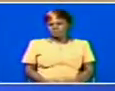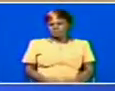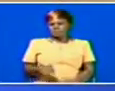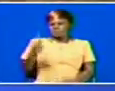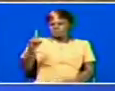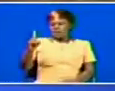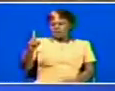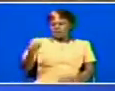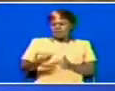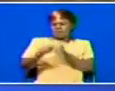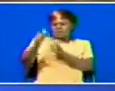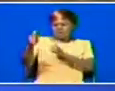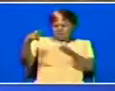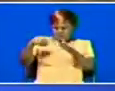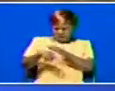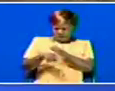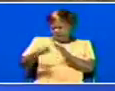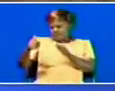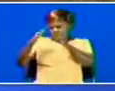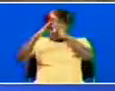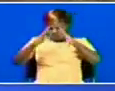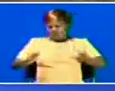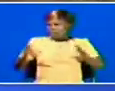1 kilometer to the hospital, they enter another manyata.